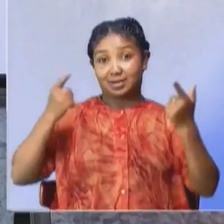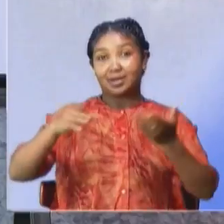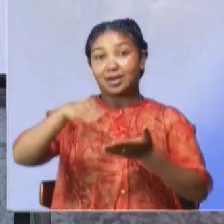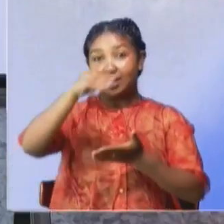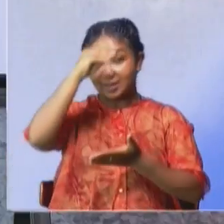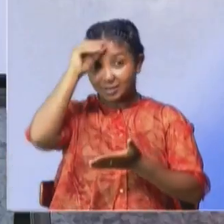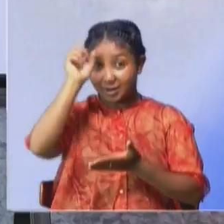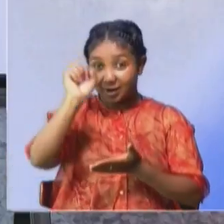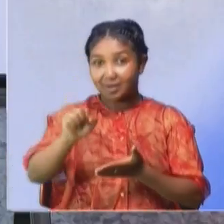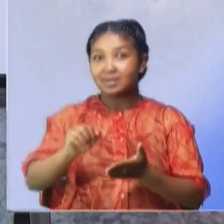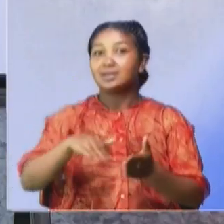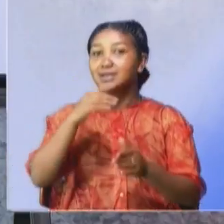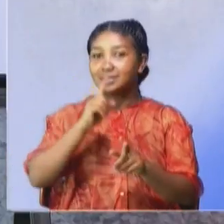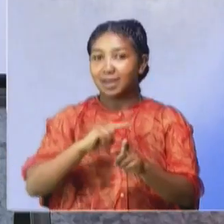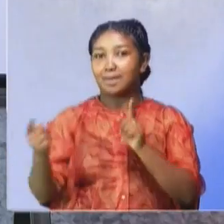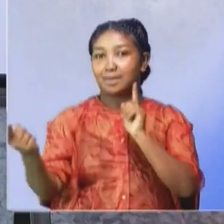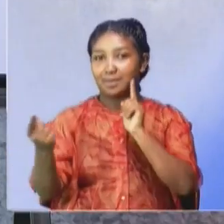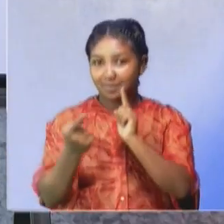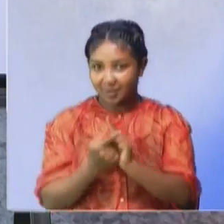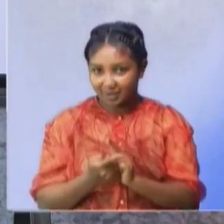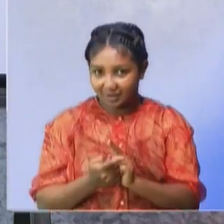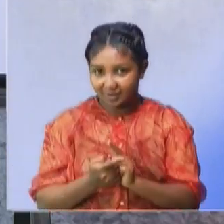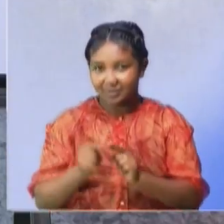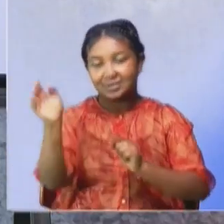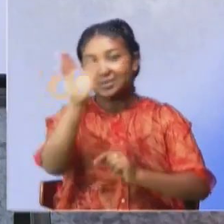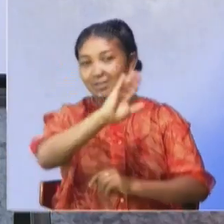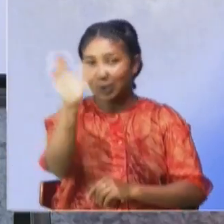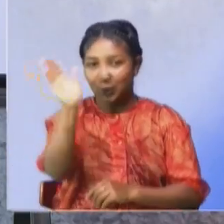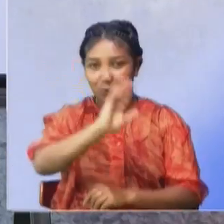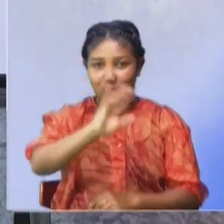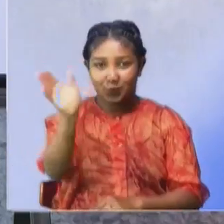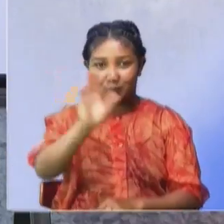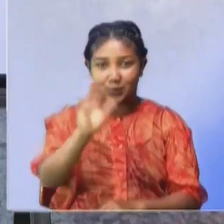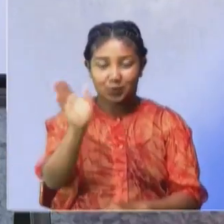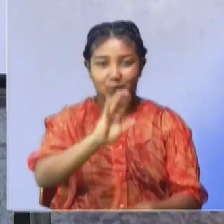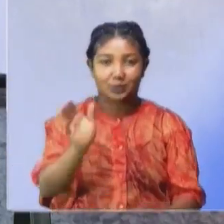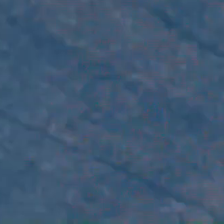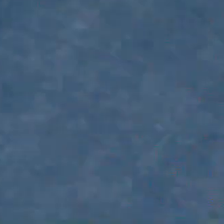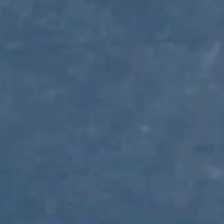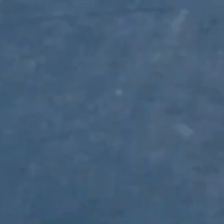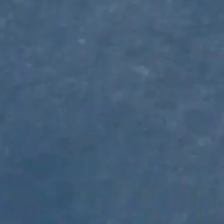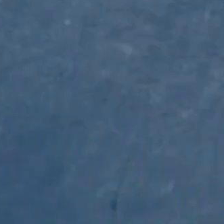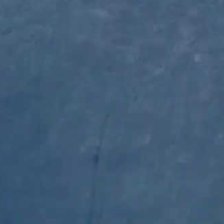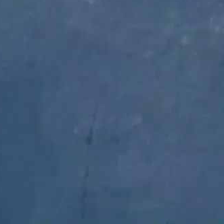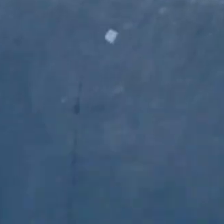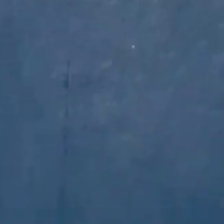lesson. We will see the next time. See you, students. Goodbye, students.